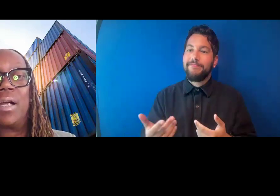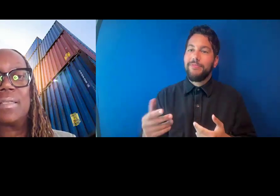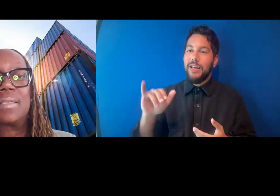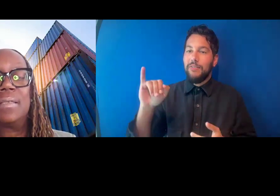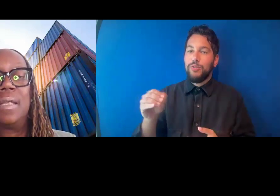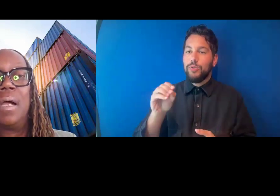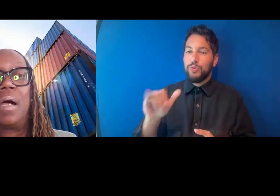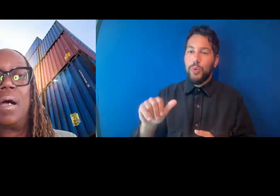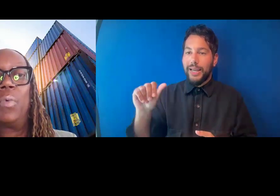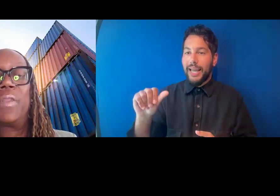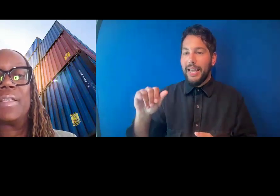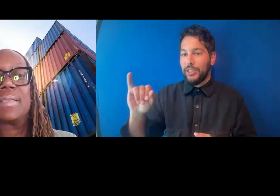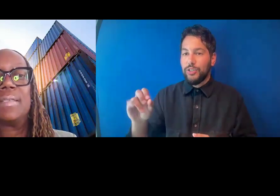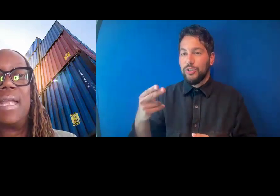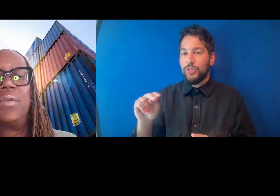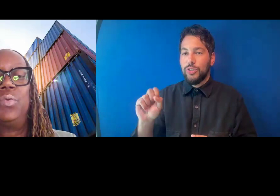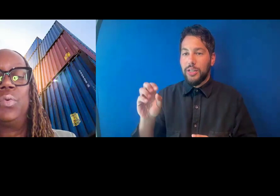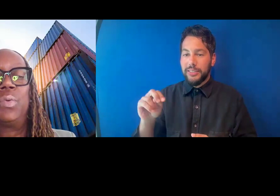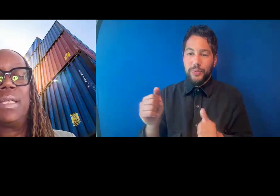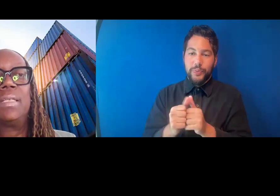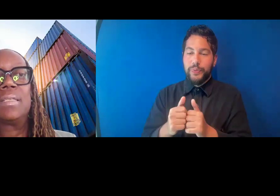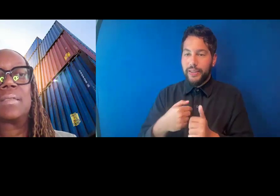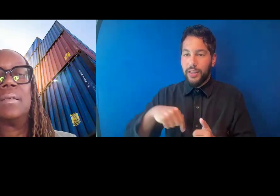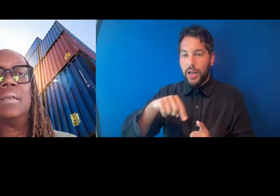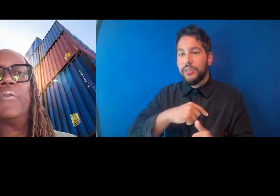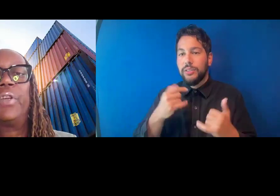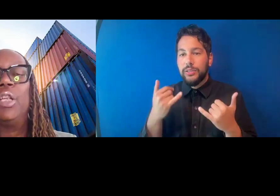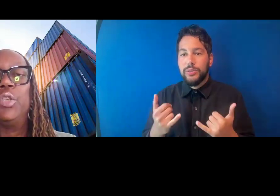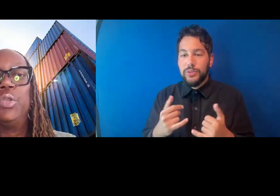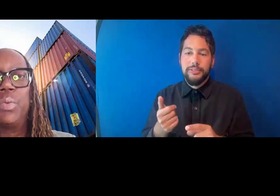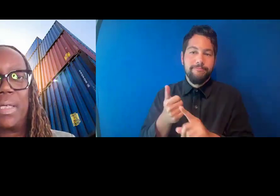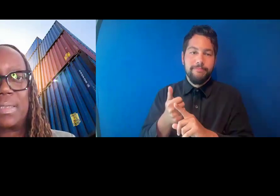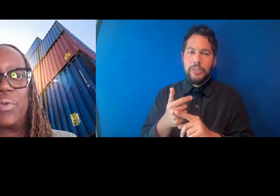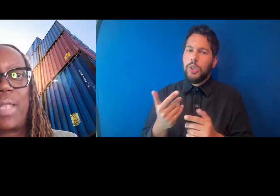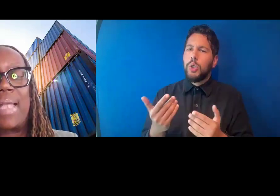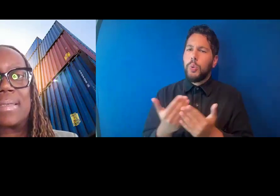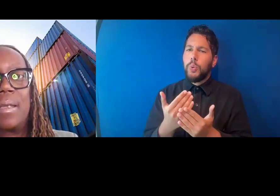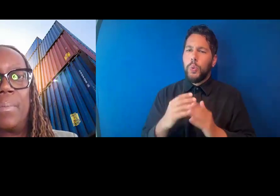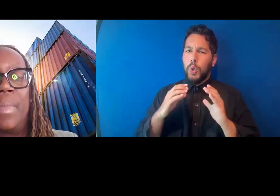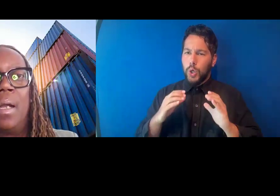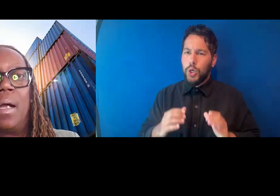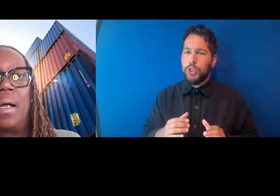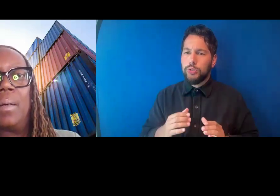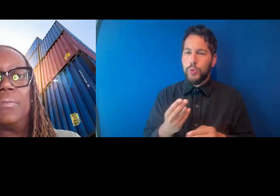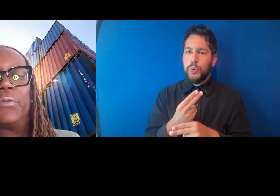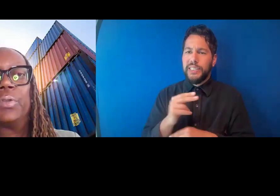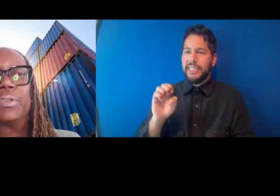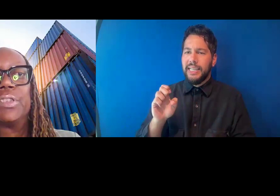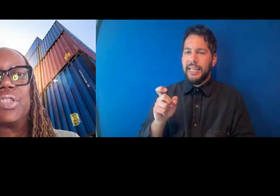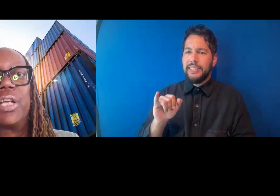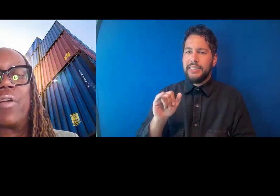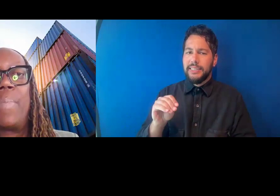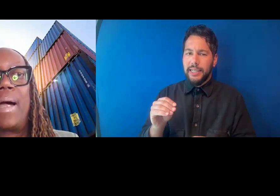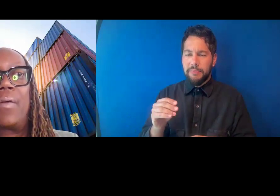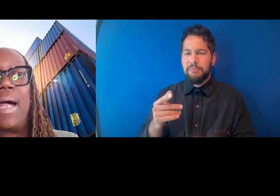A. Johnson with us today, who is a fairly new customer to EXIM, for her